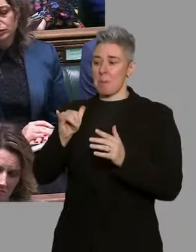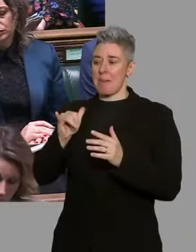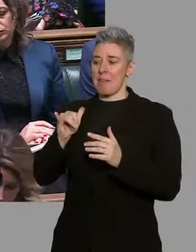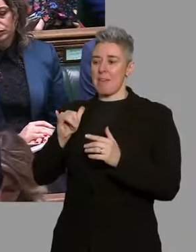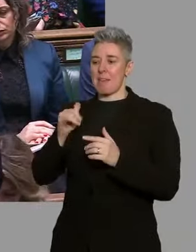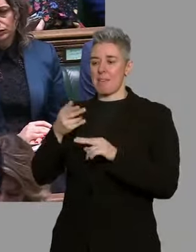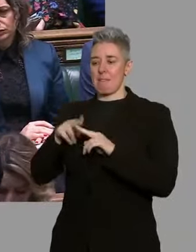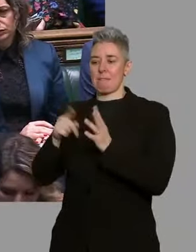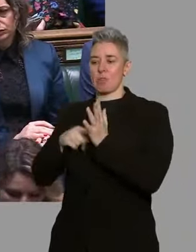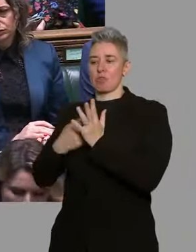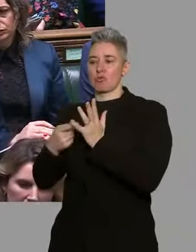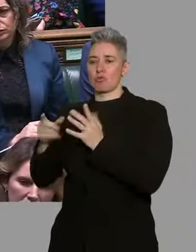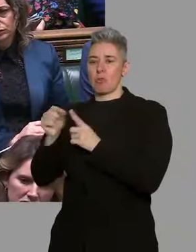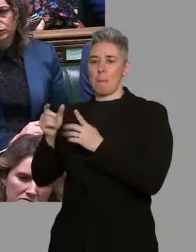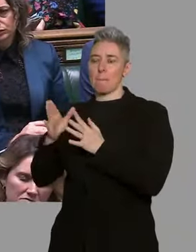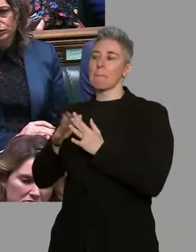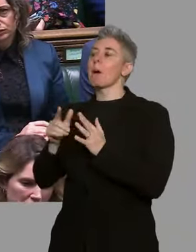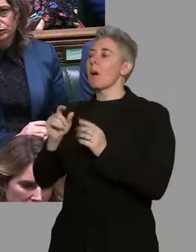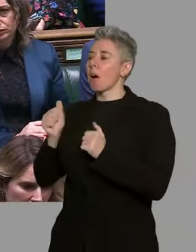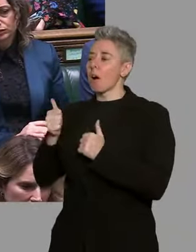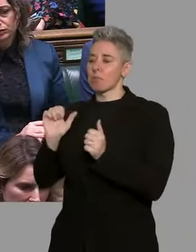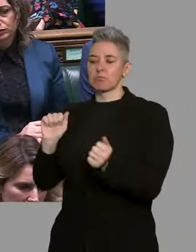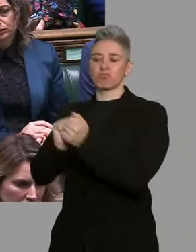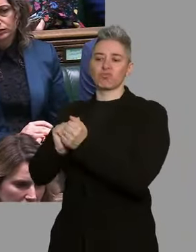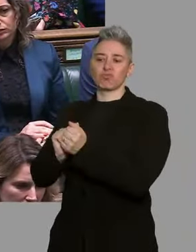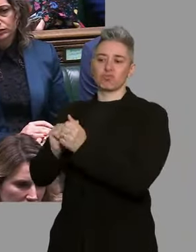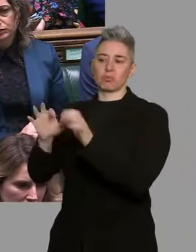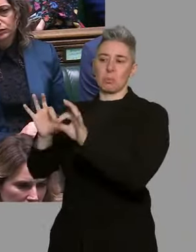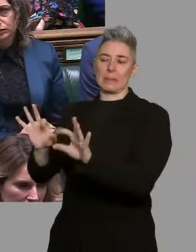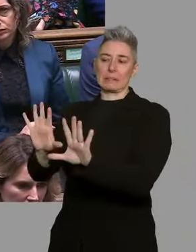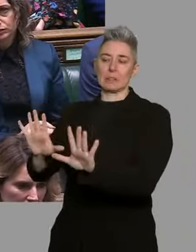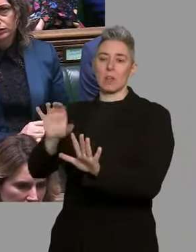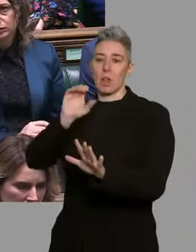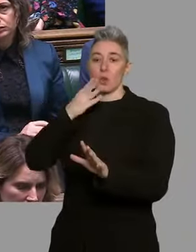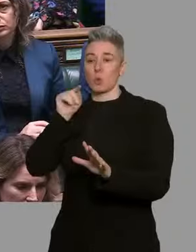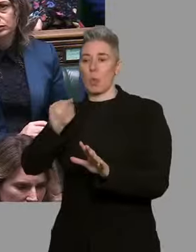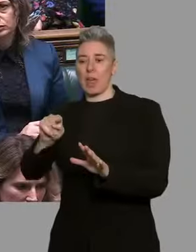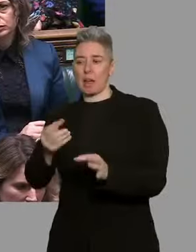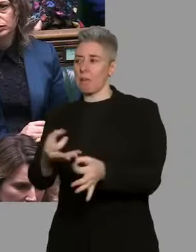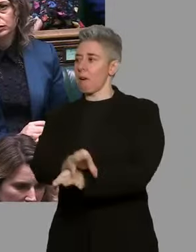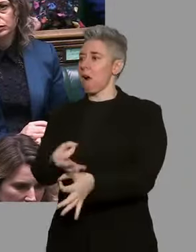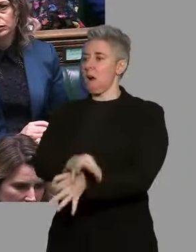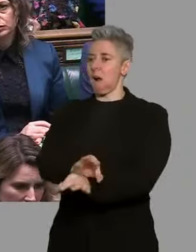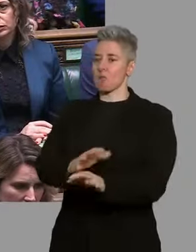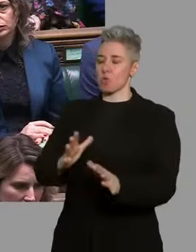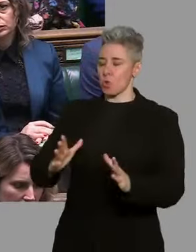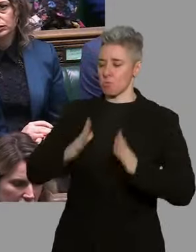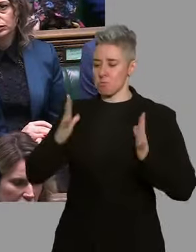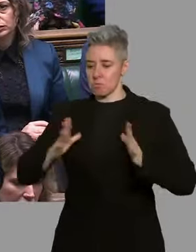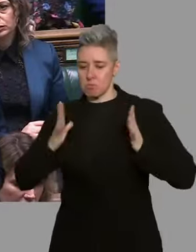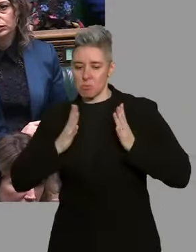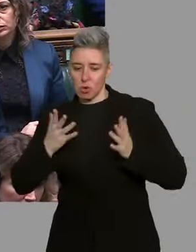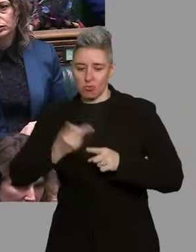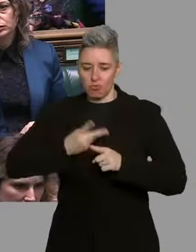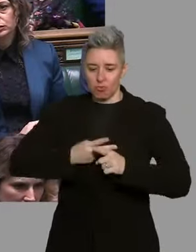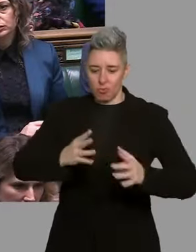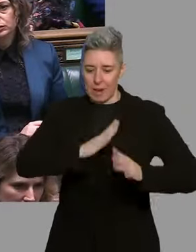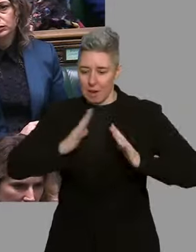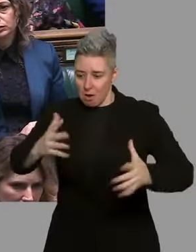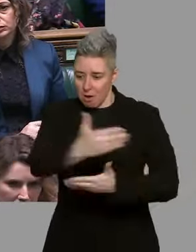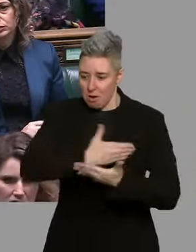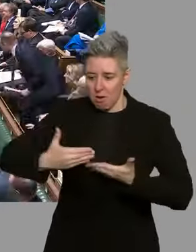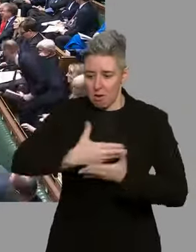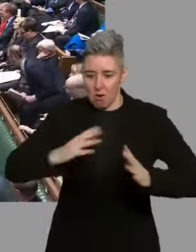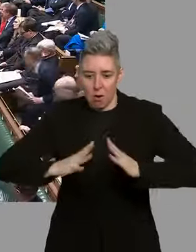rearm. What will his government do to deter Russia from restarting its imperial war of aggression following any peace